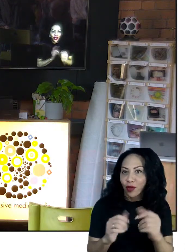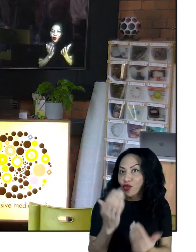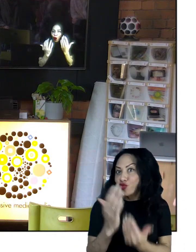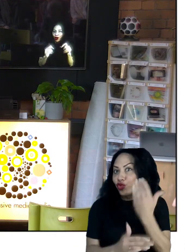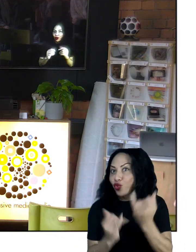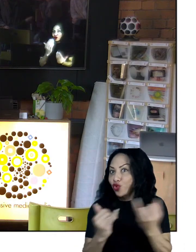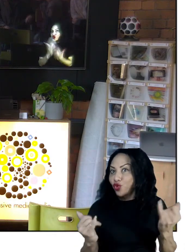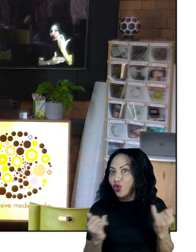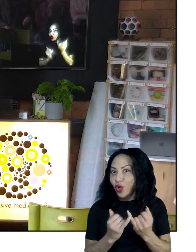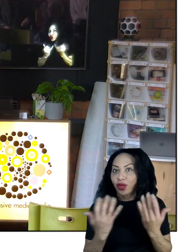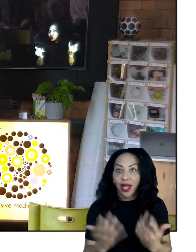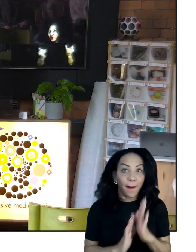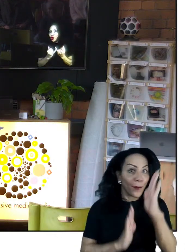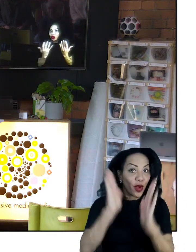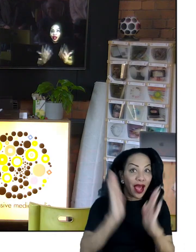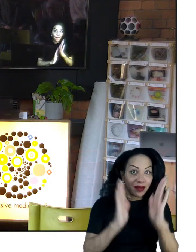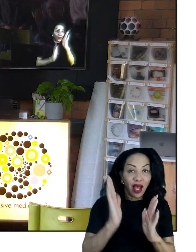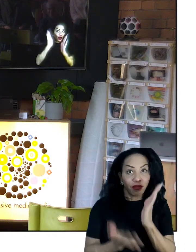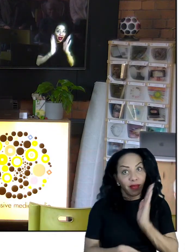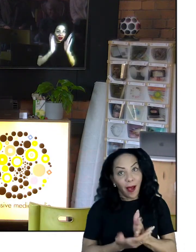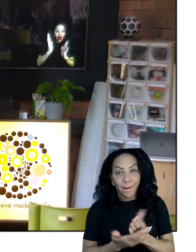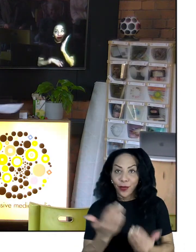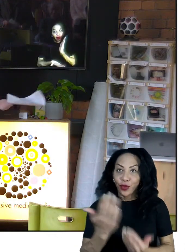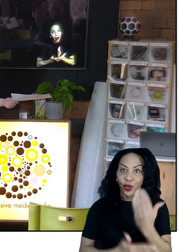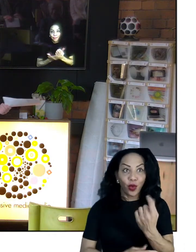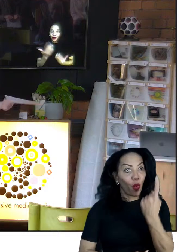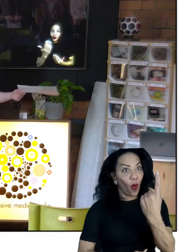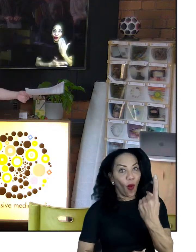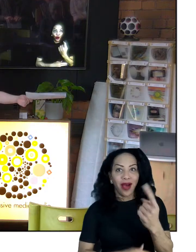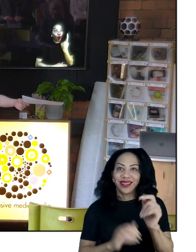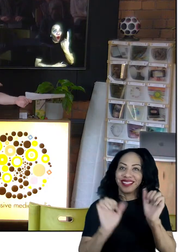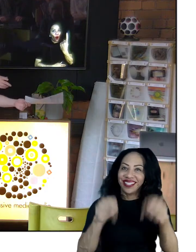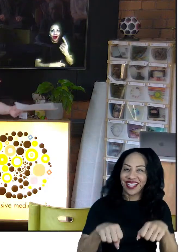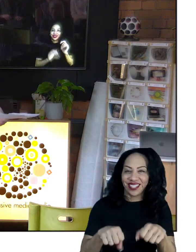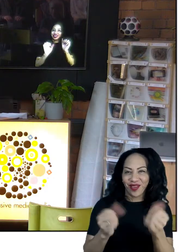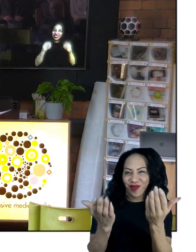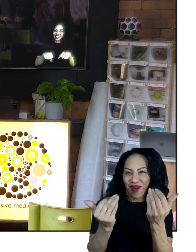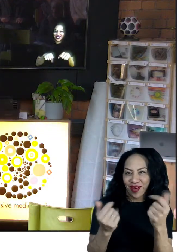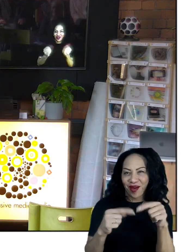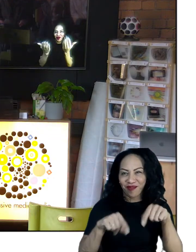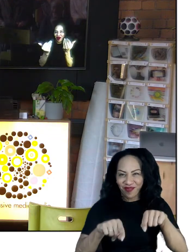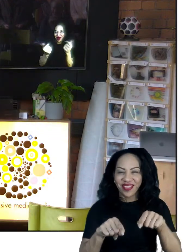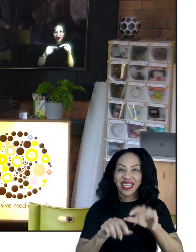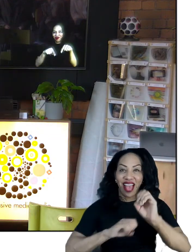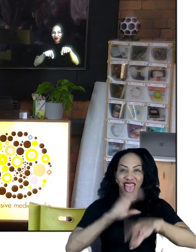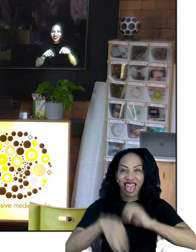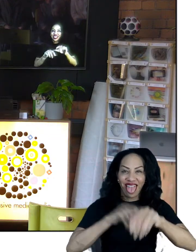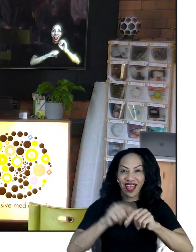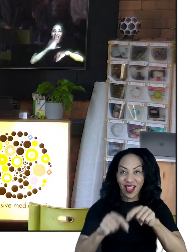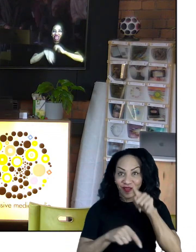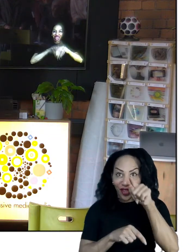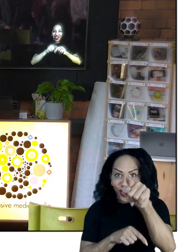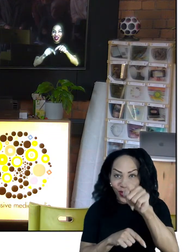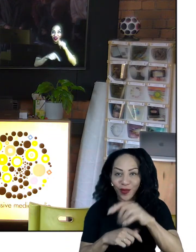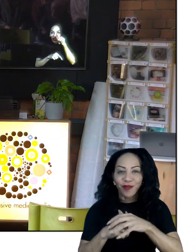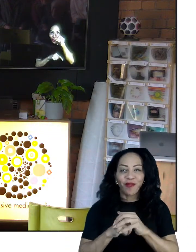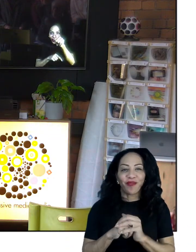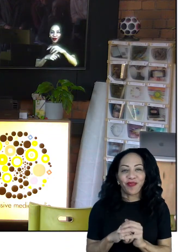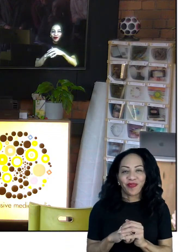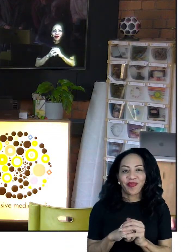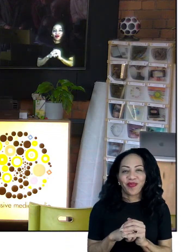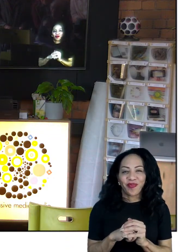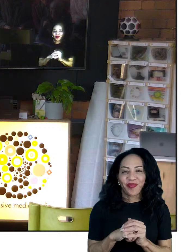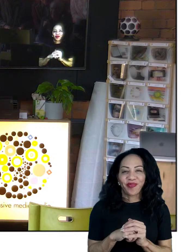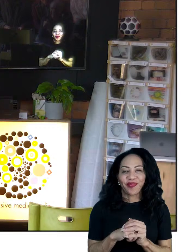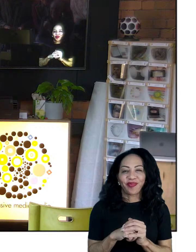new to the studio put your hand up? 1, yes, welcome. This bit is for you. 2. 1 and 1 shy one.